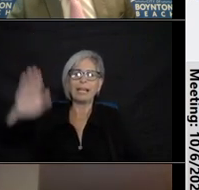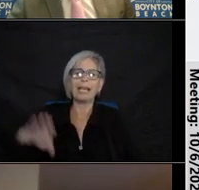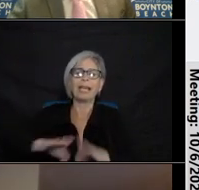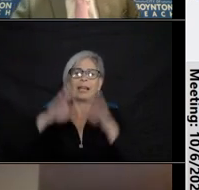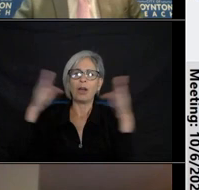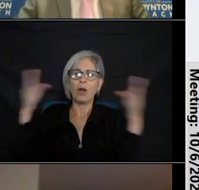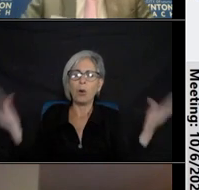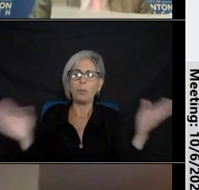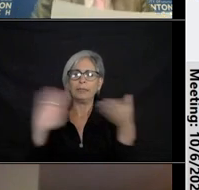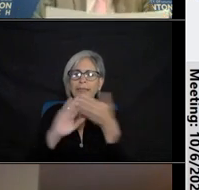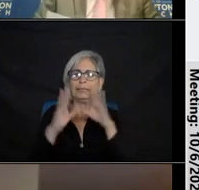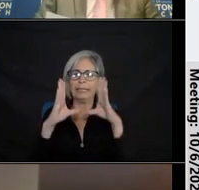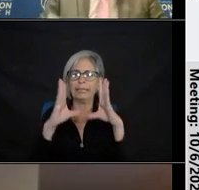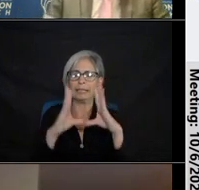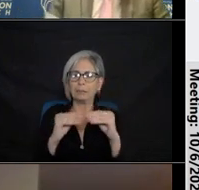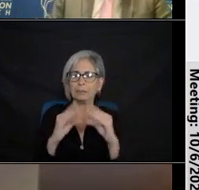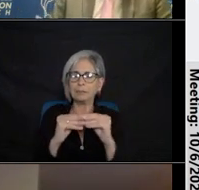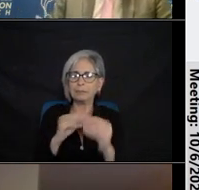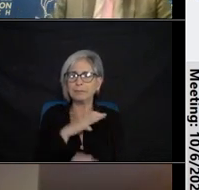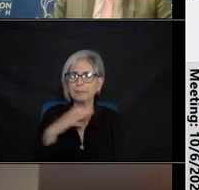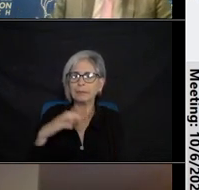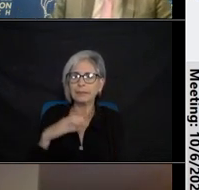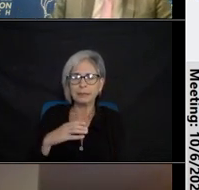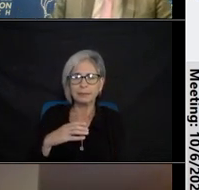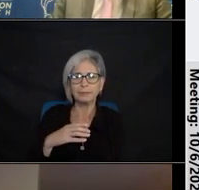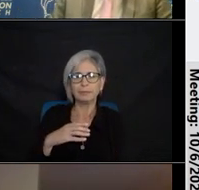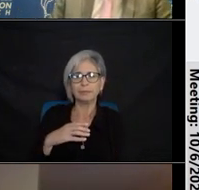commission state,